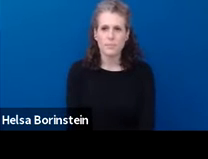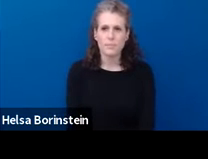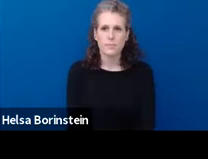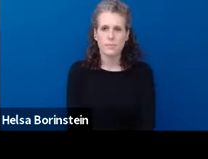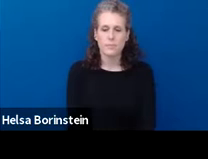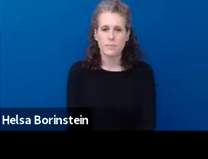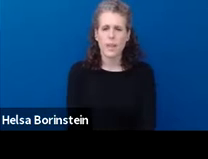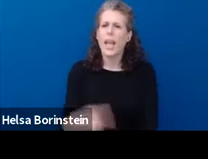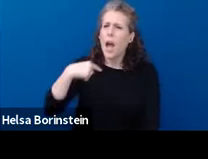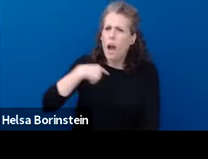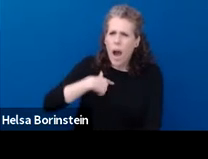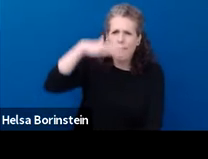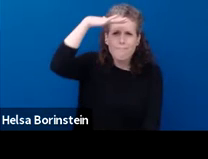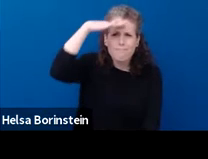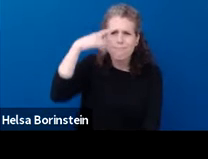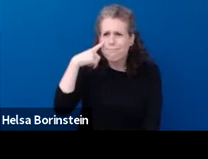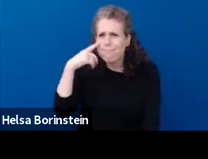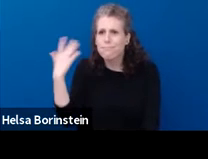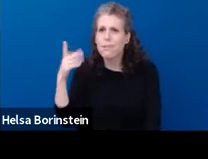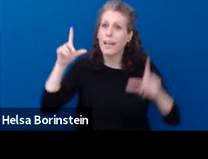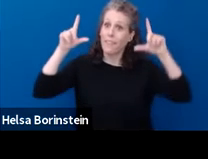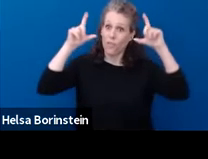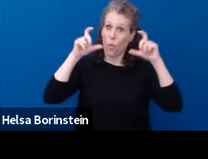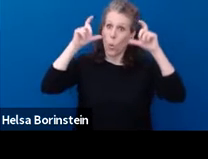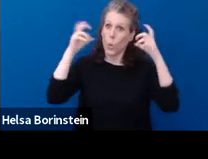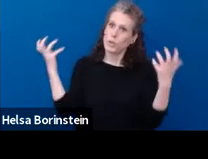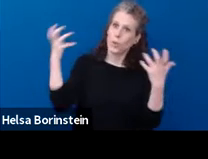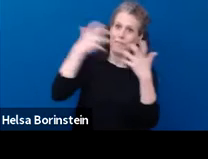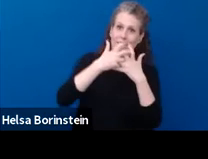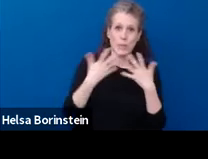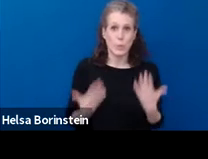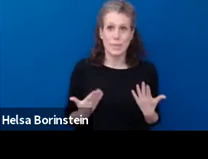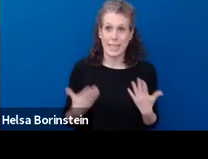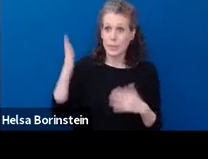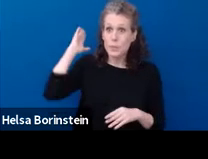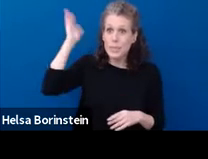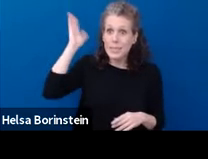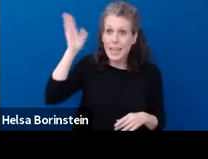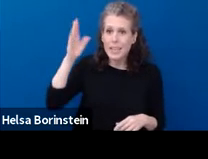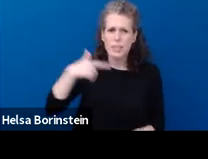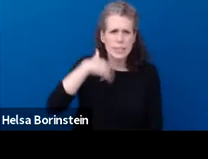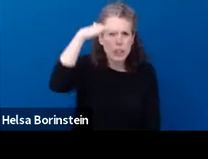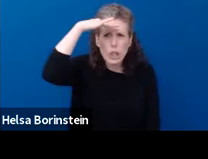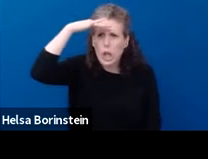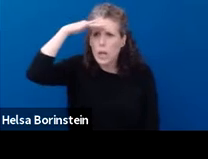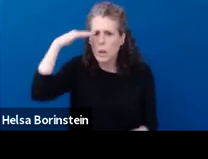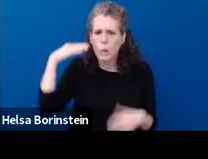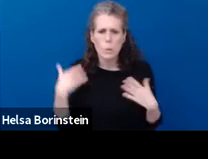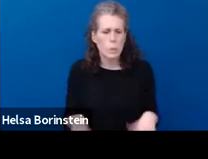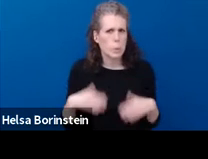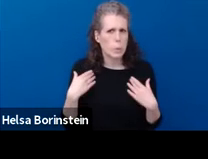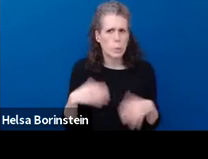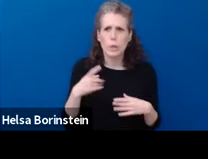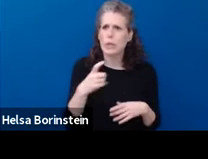I tried to find photos for this presentation, it was really hard to find pictures of